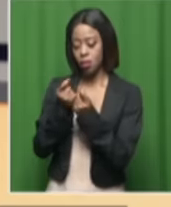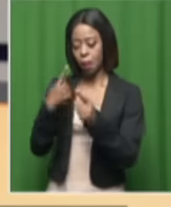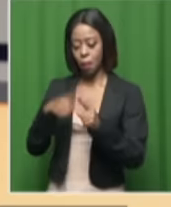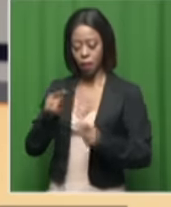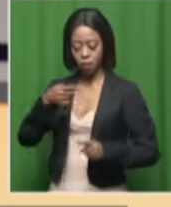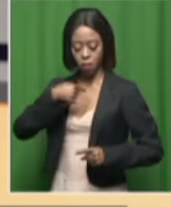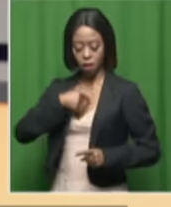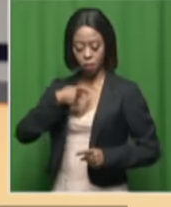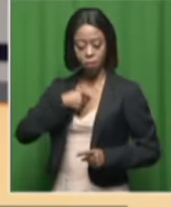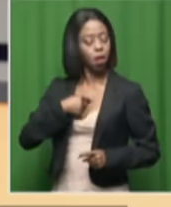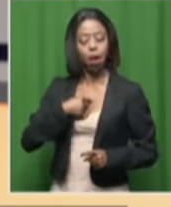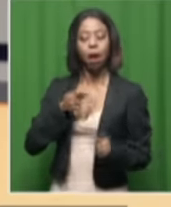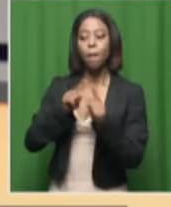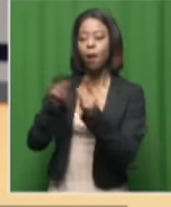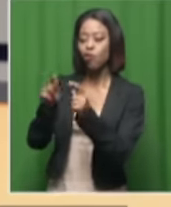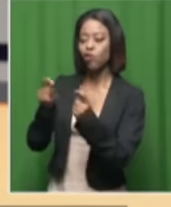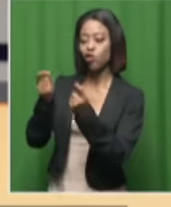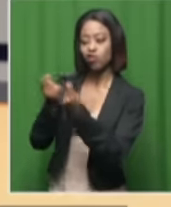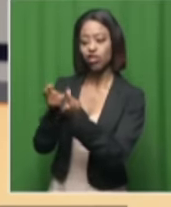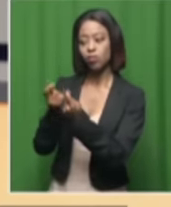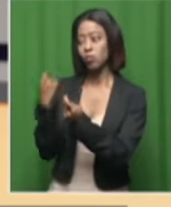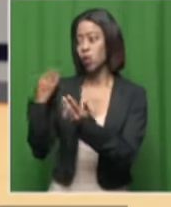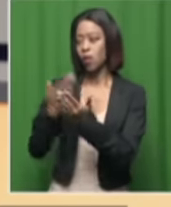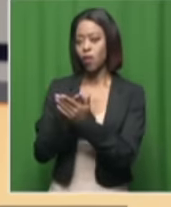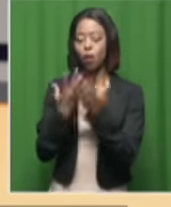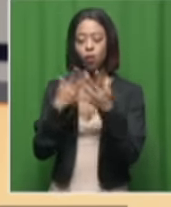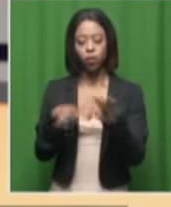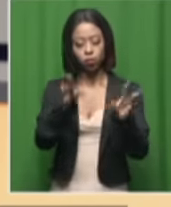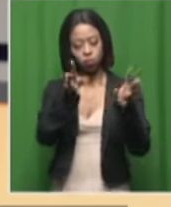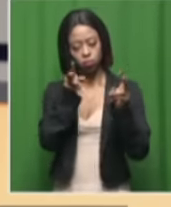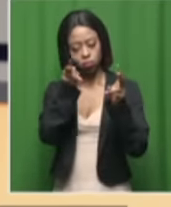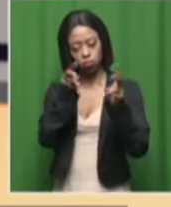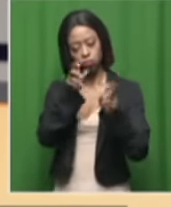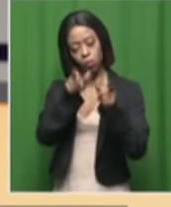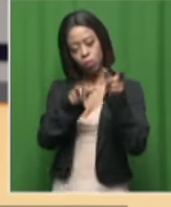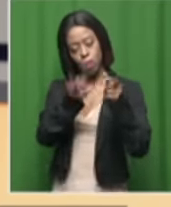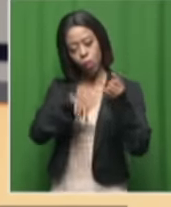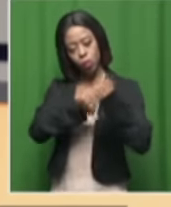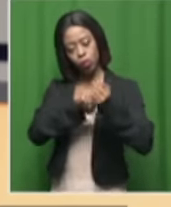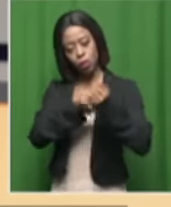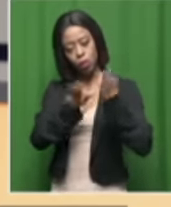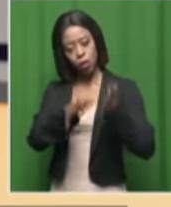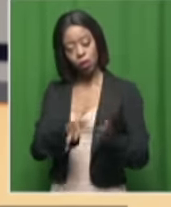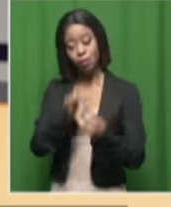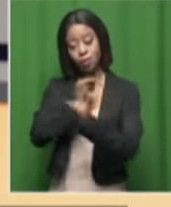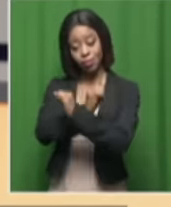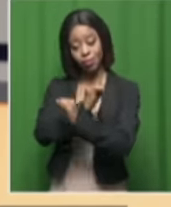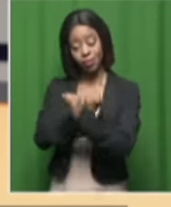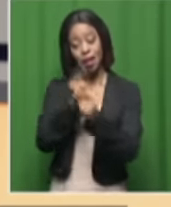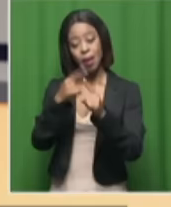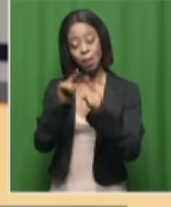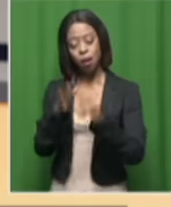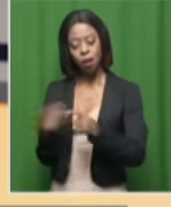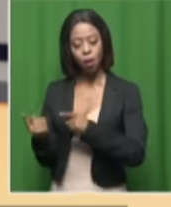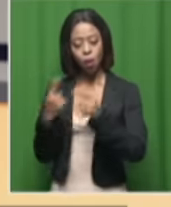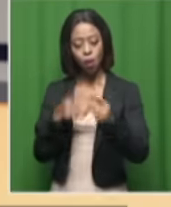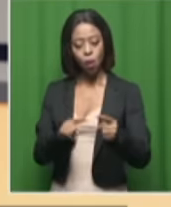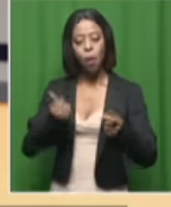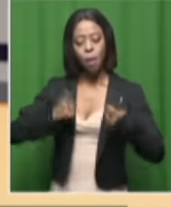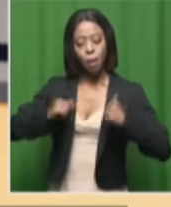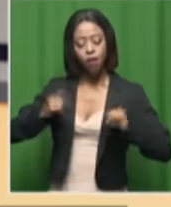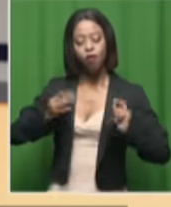yourself. I think something that we've seen as spectators and people that watch football is we've seen the Pirates players come out and play for